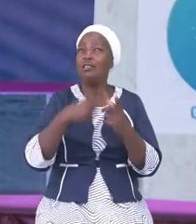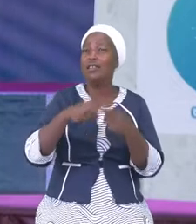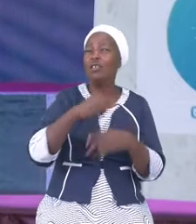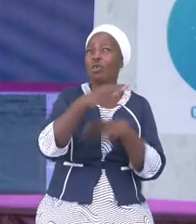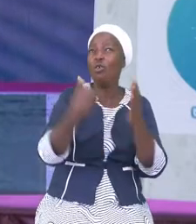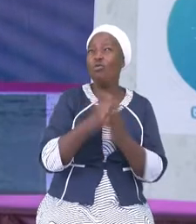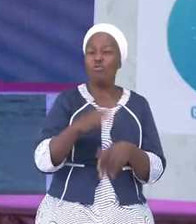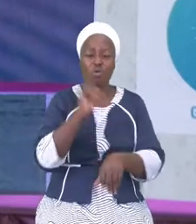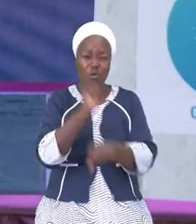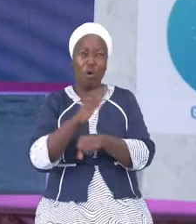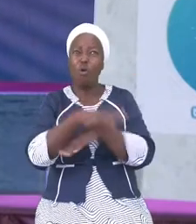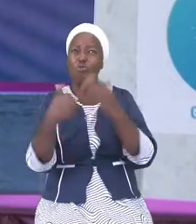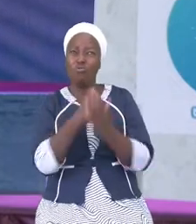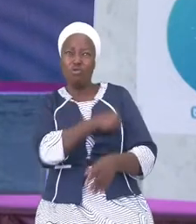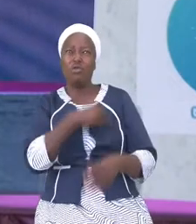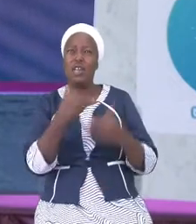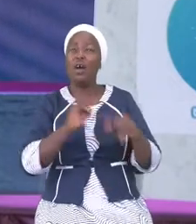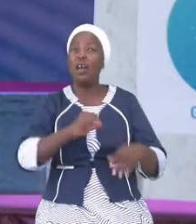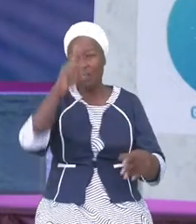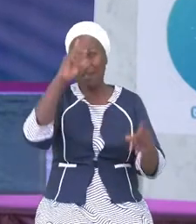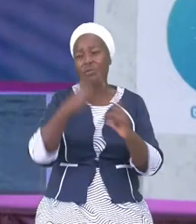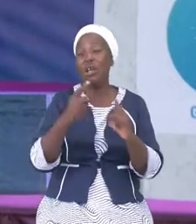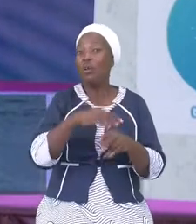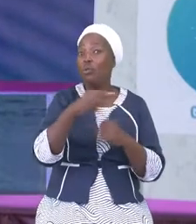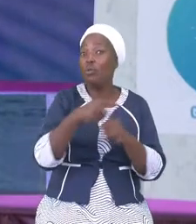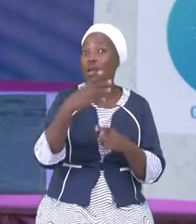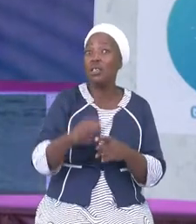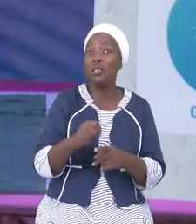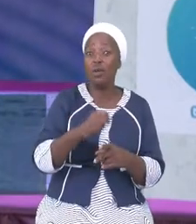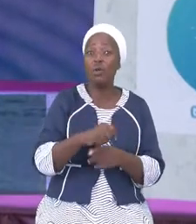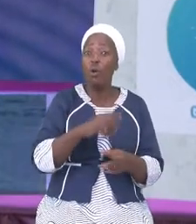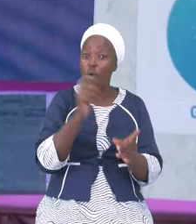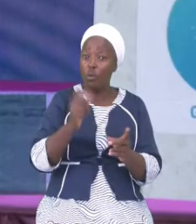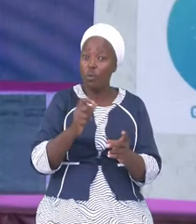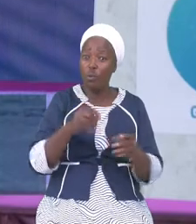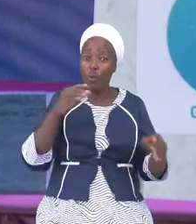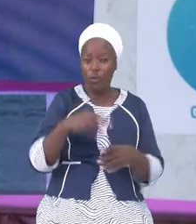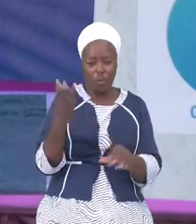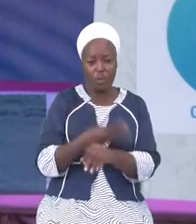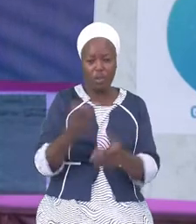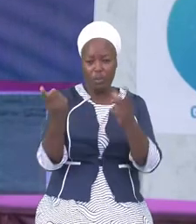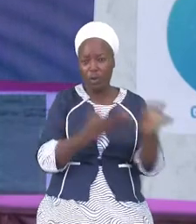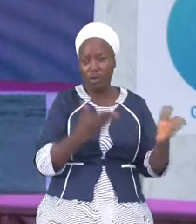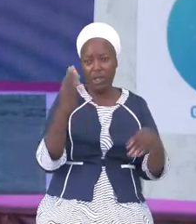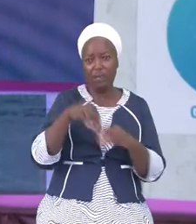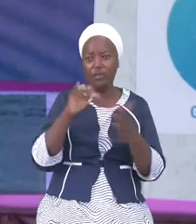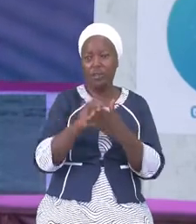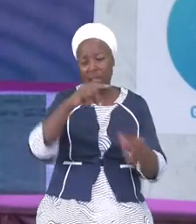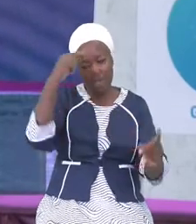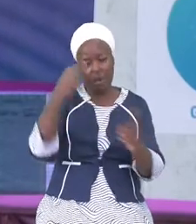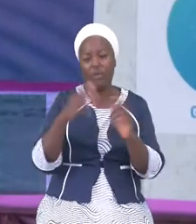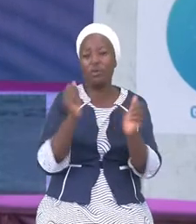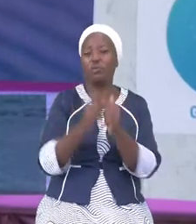attributes now, I agree. Where he was brought him into that agreement with God